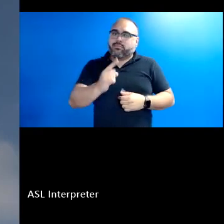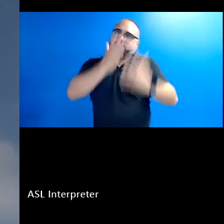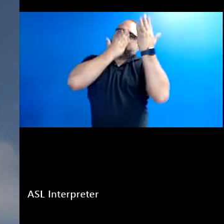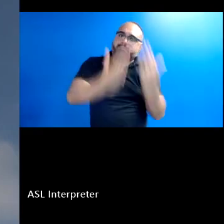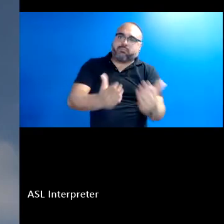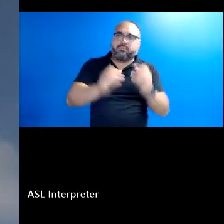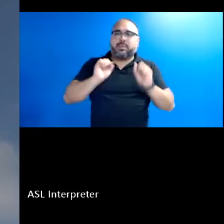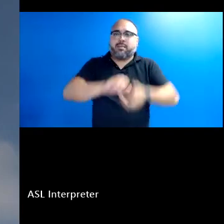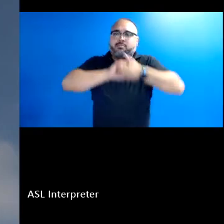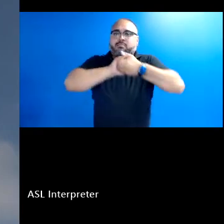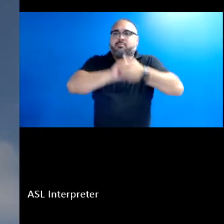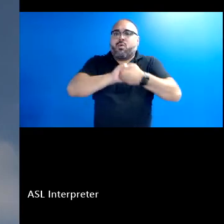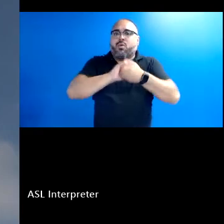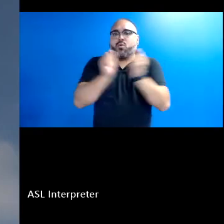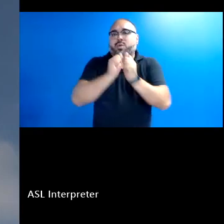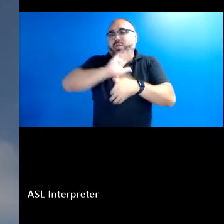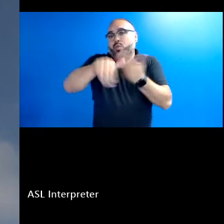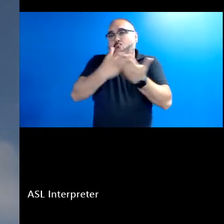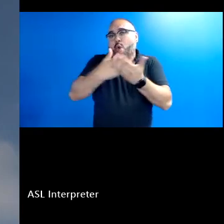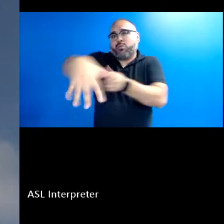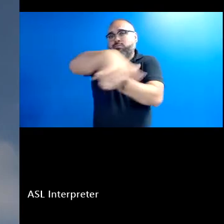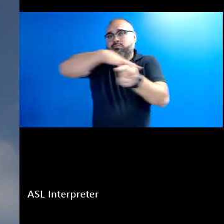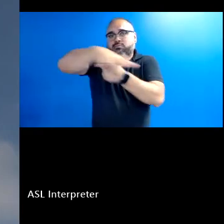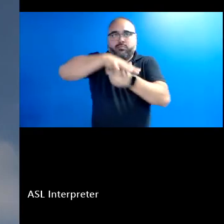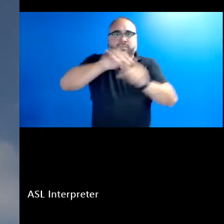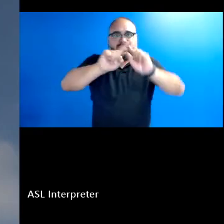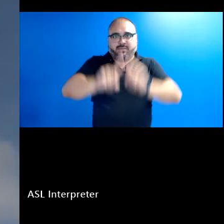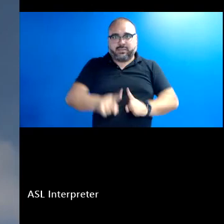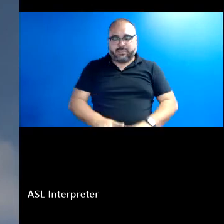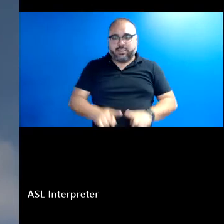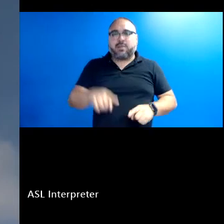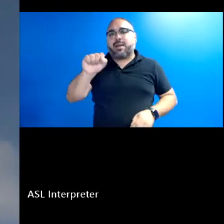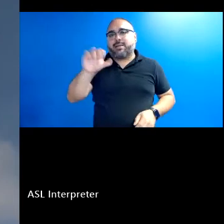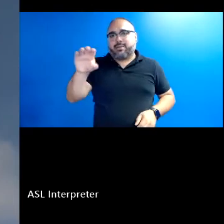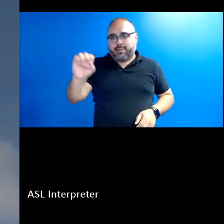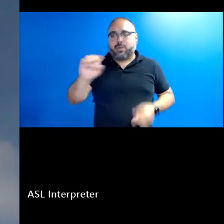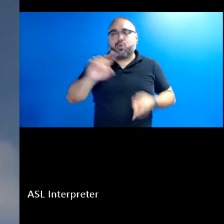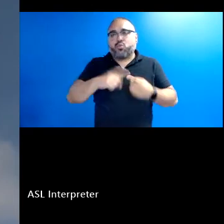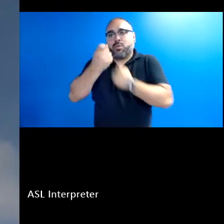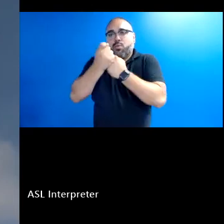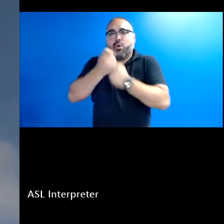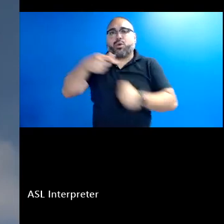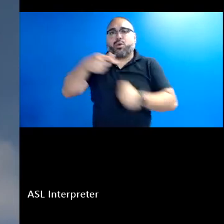to partner with all the jurisdictions in SCE service area in support of the QRF.